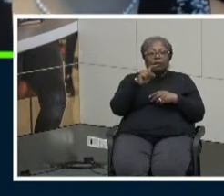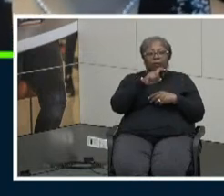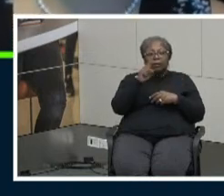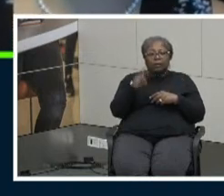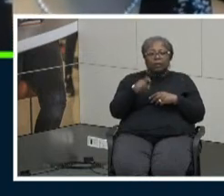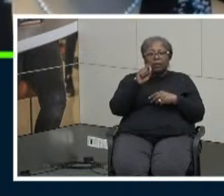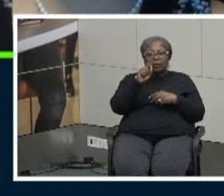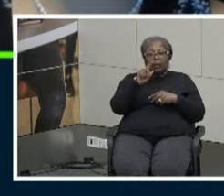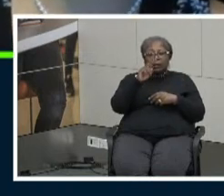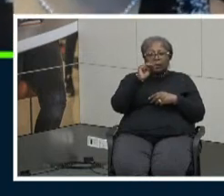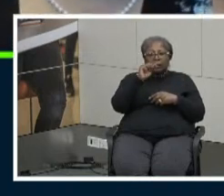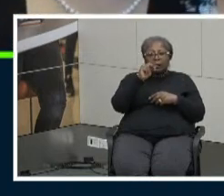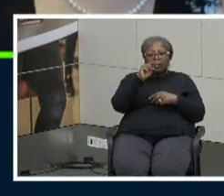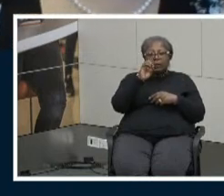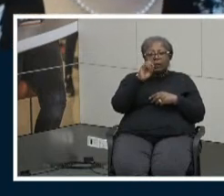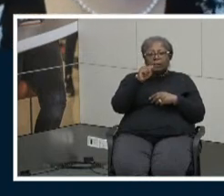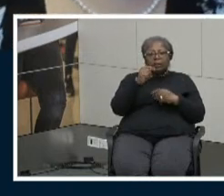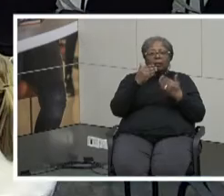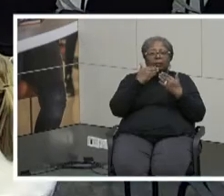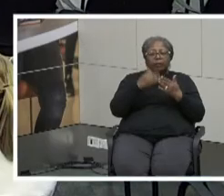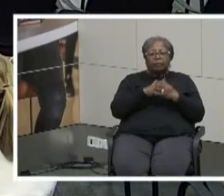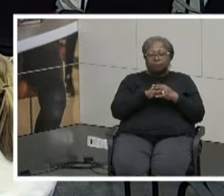texas.net thank